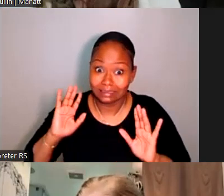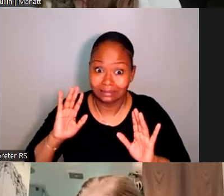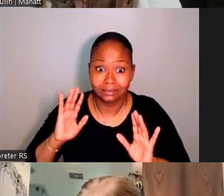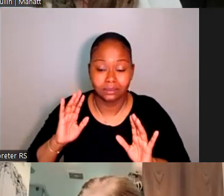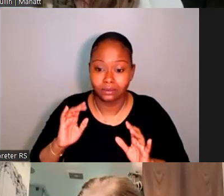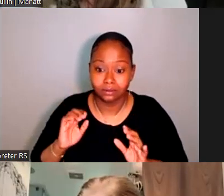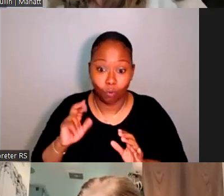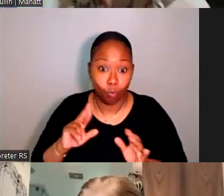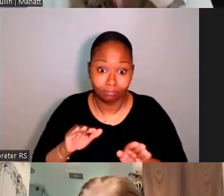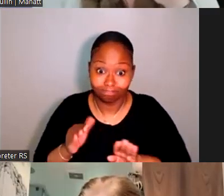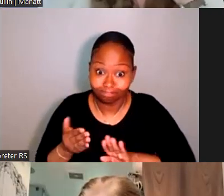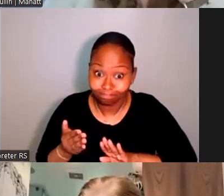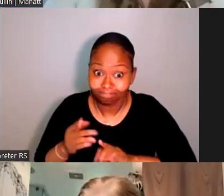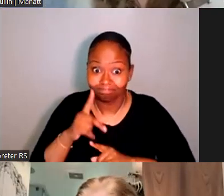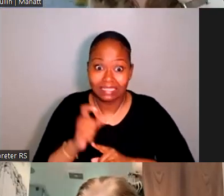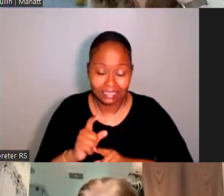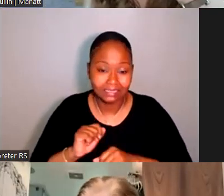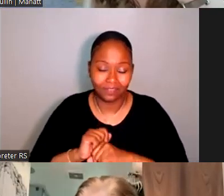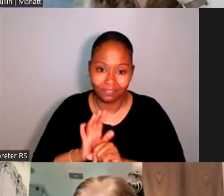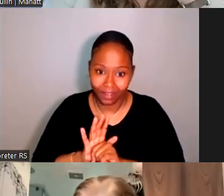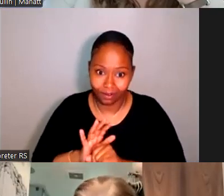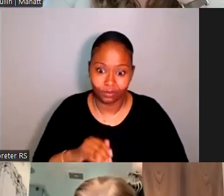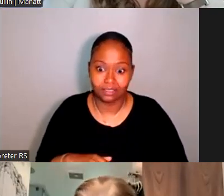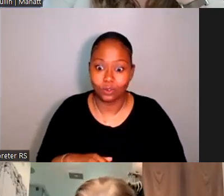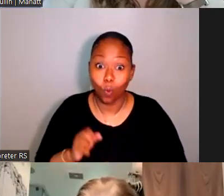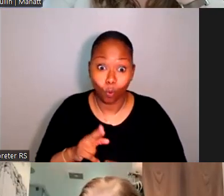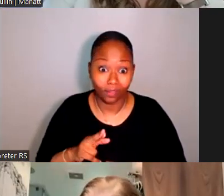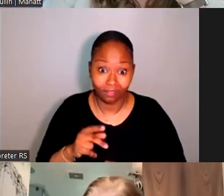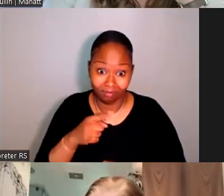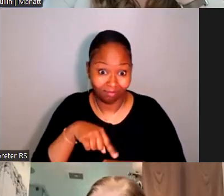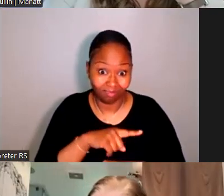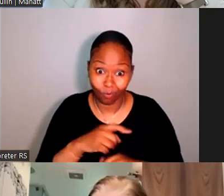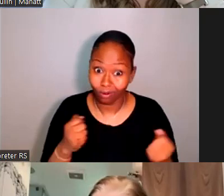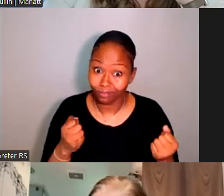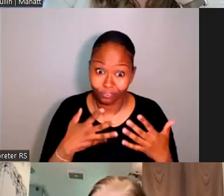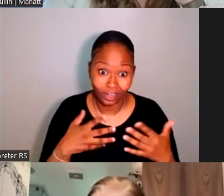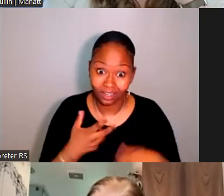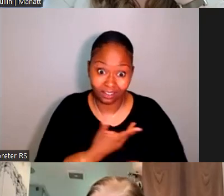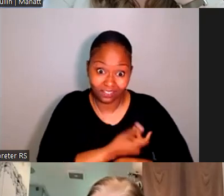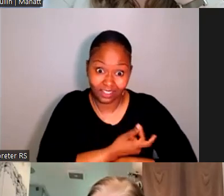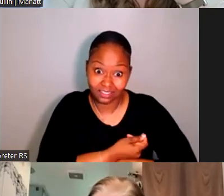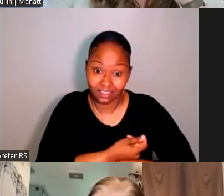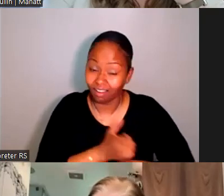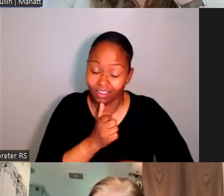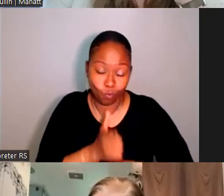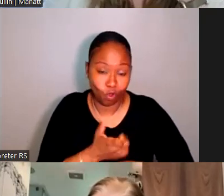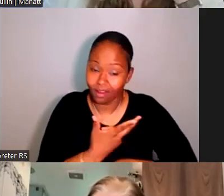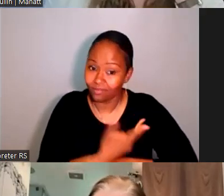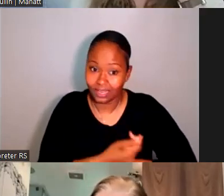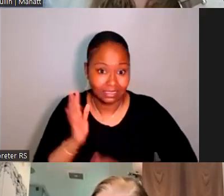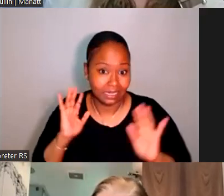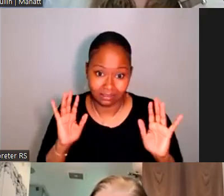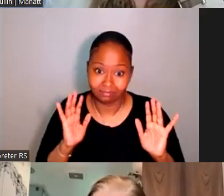or they were afraid to get the vaccine. So they were not getting them in the numbers